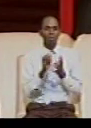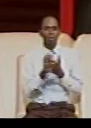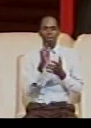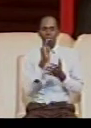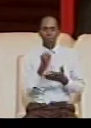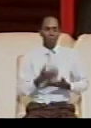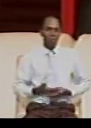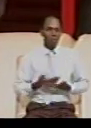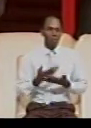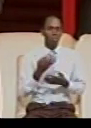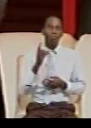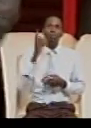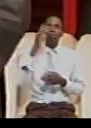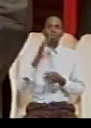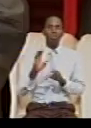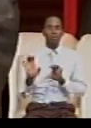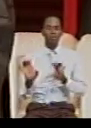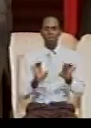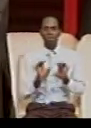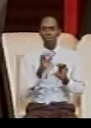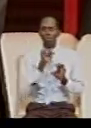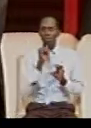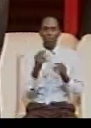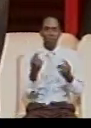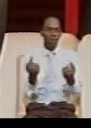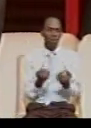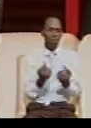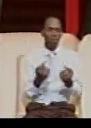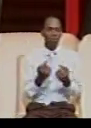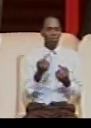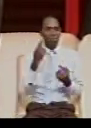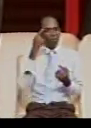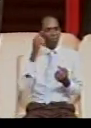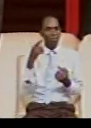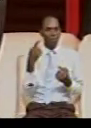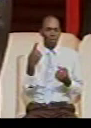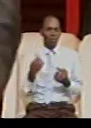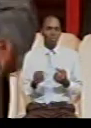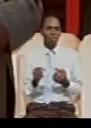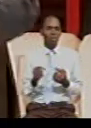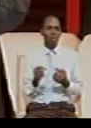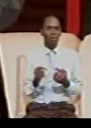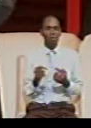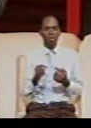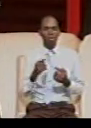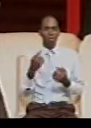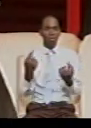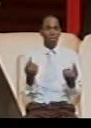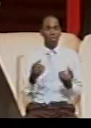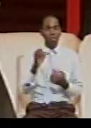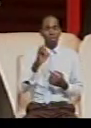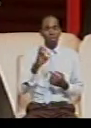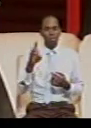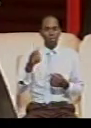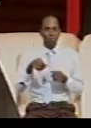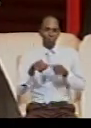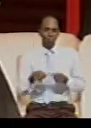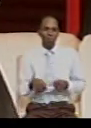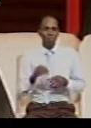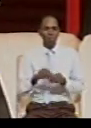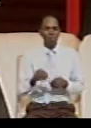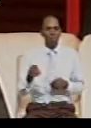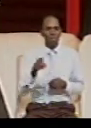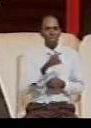does not commit sin. For the seed of God, his seed remaineth in him. And he cannot sin.